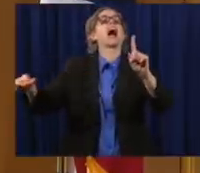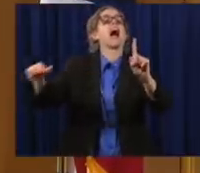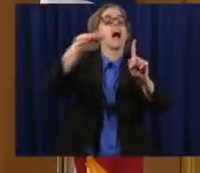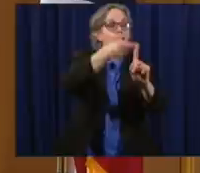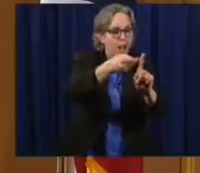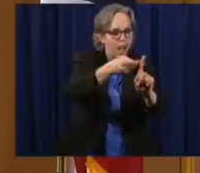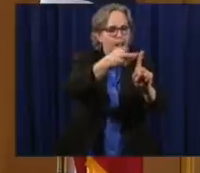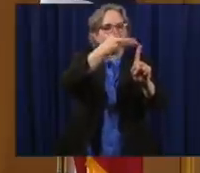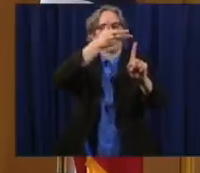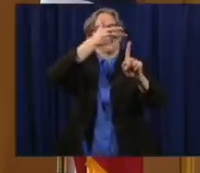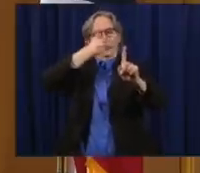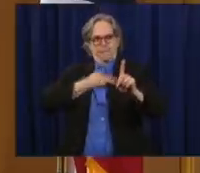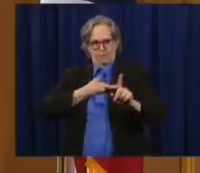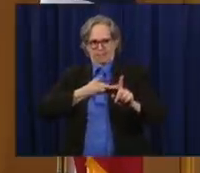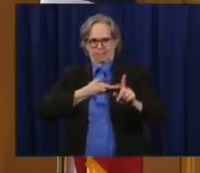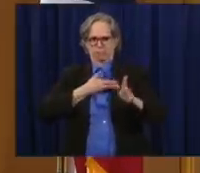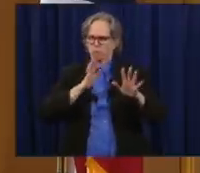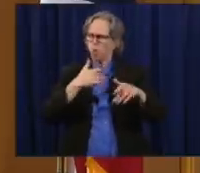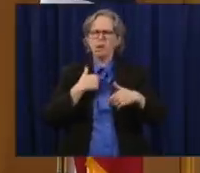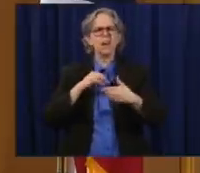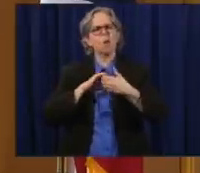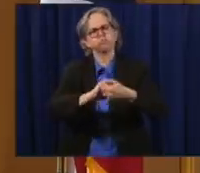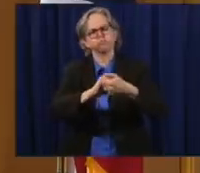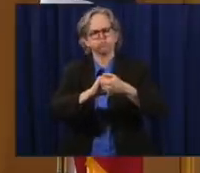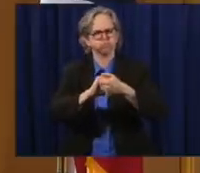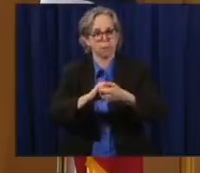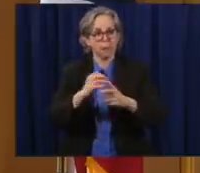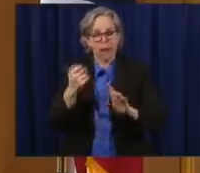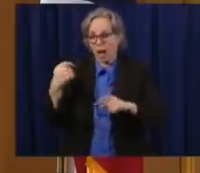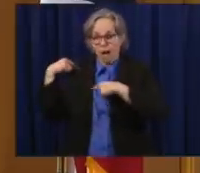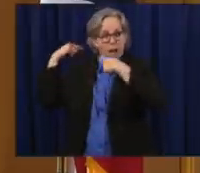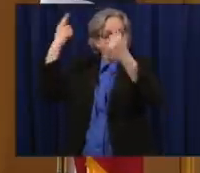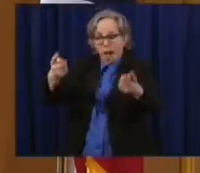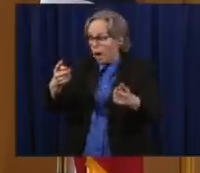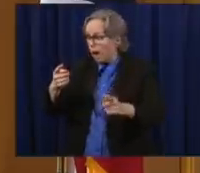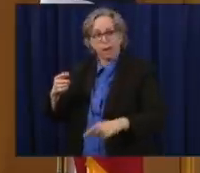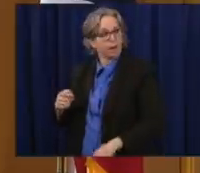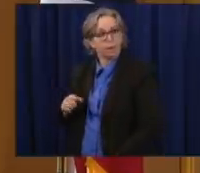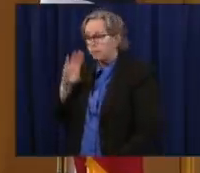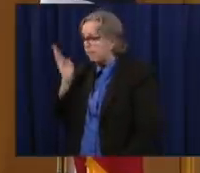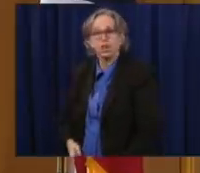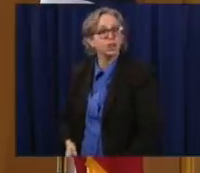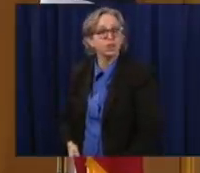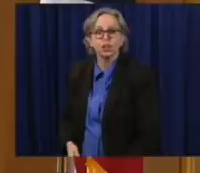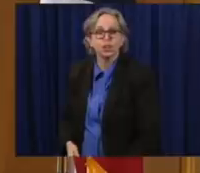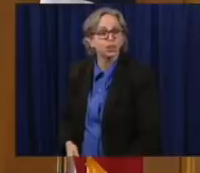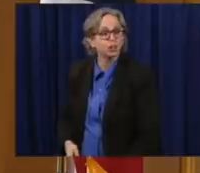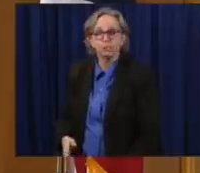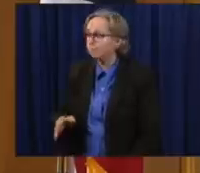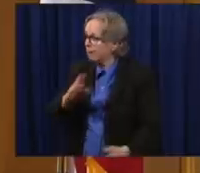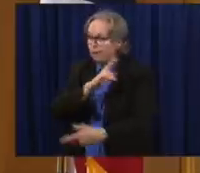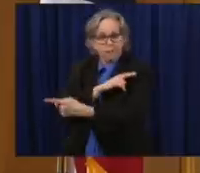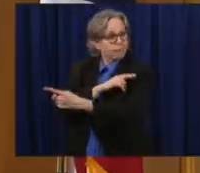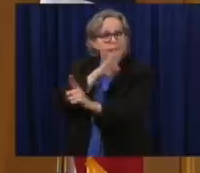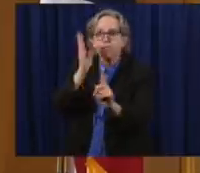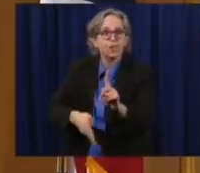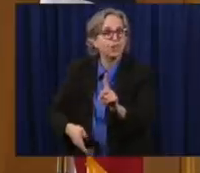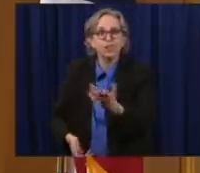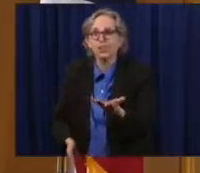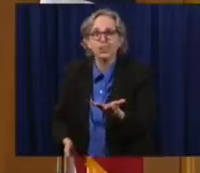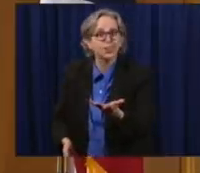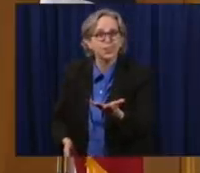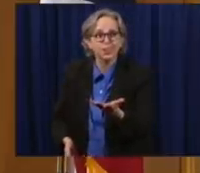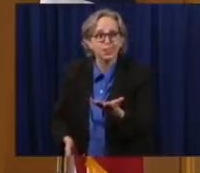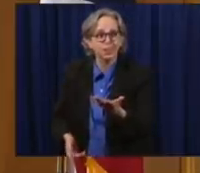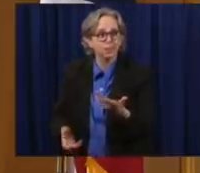been very cooperative, but that historically has been data that they have held. So this is a work in